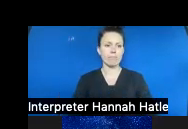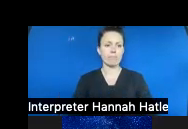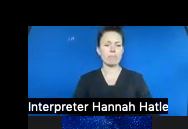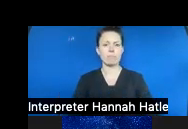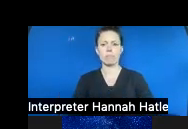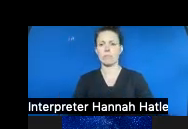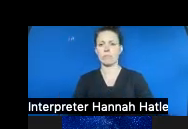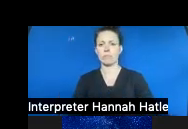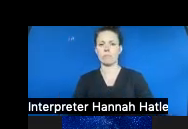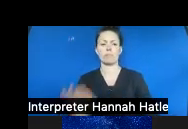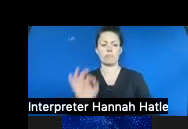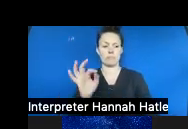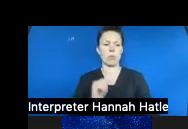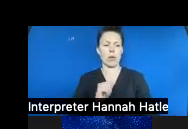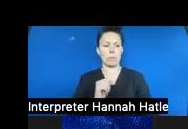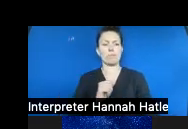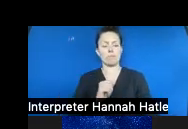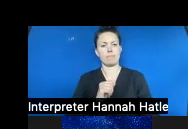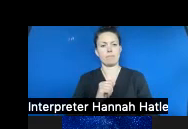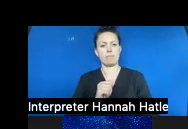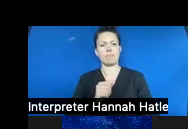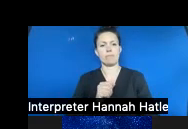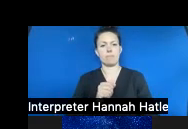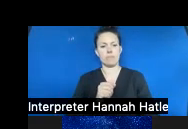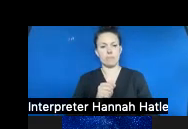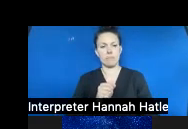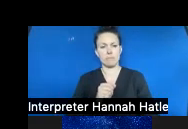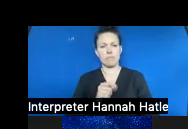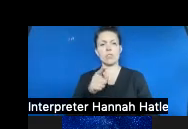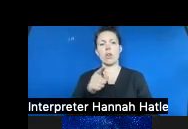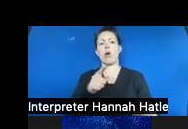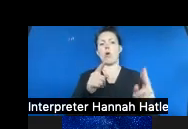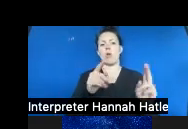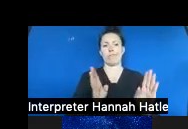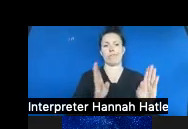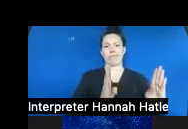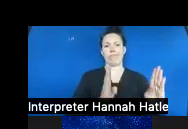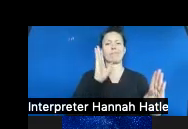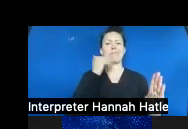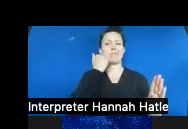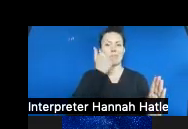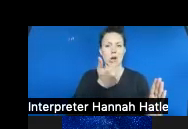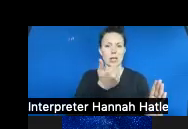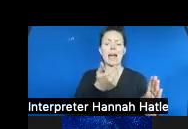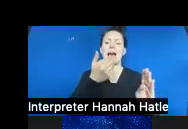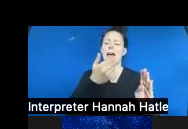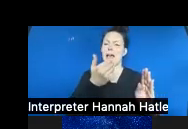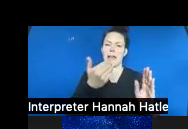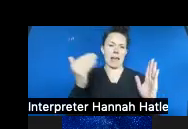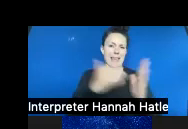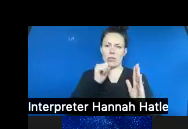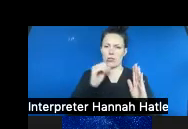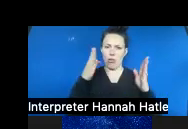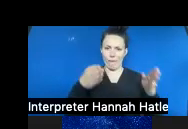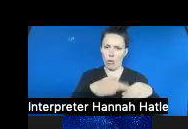Okay, there we go. So here's some difference. So prostitution. Again, this is debatable language, but we're just giving all forms of life